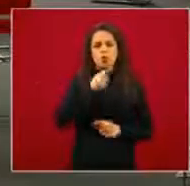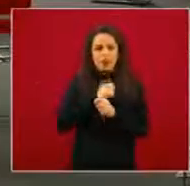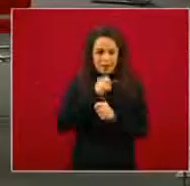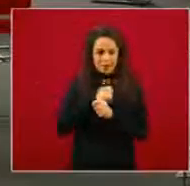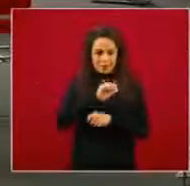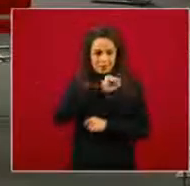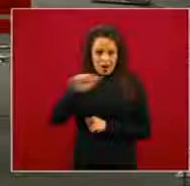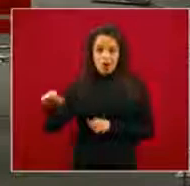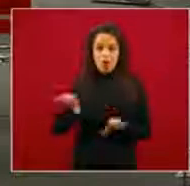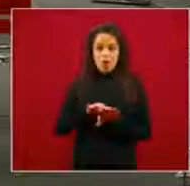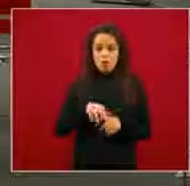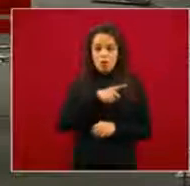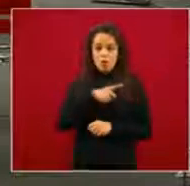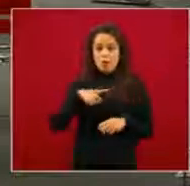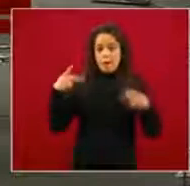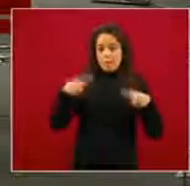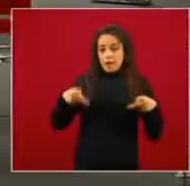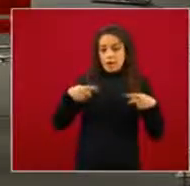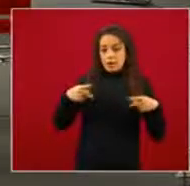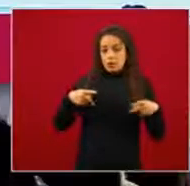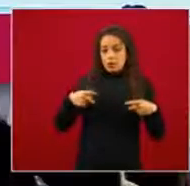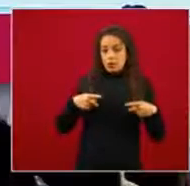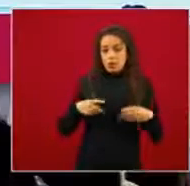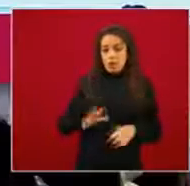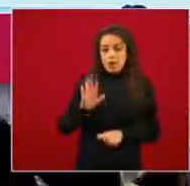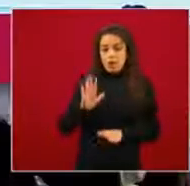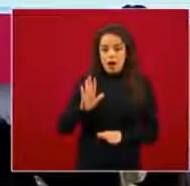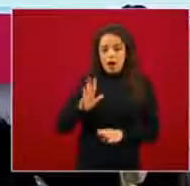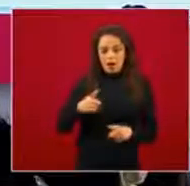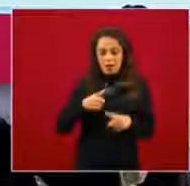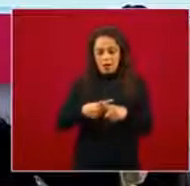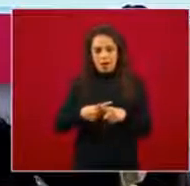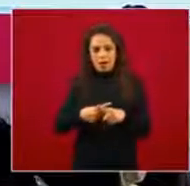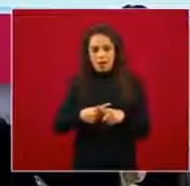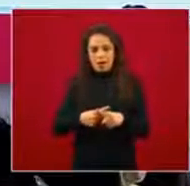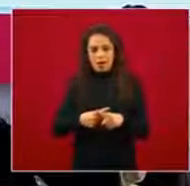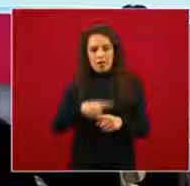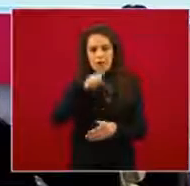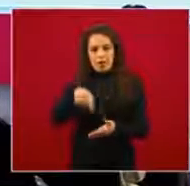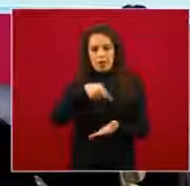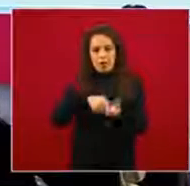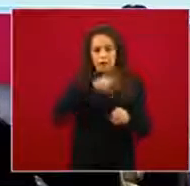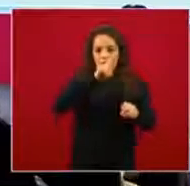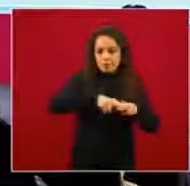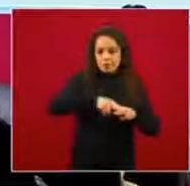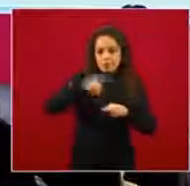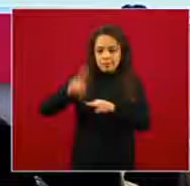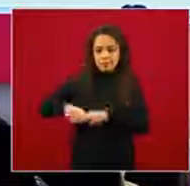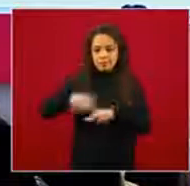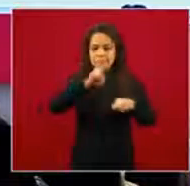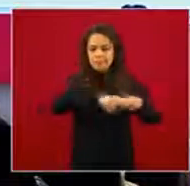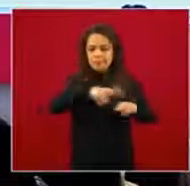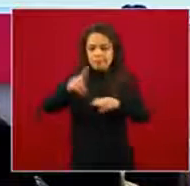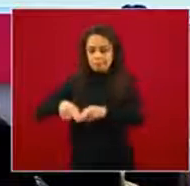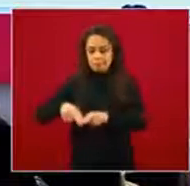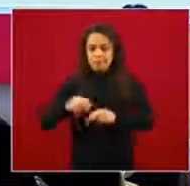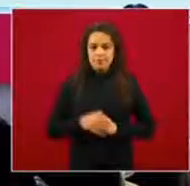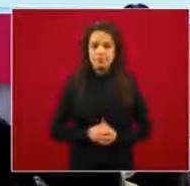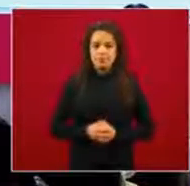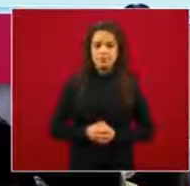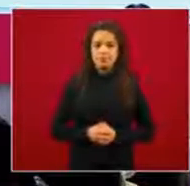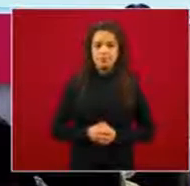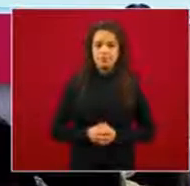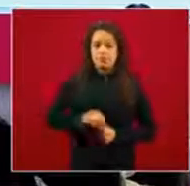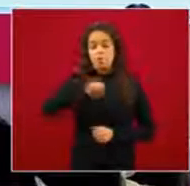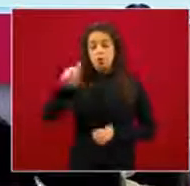terms of how to locate people in a cross way in places where they can be seated.